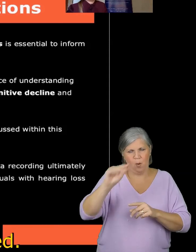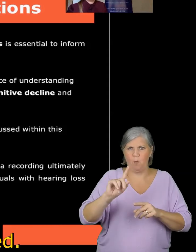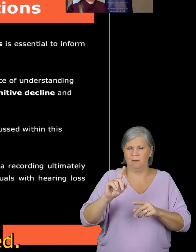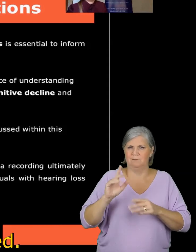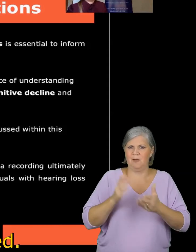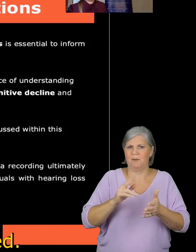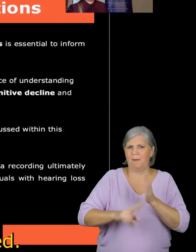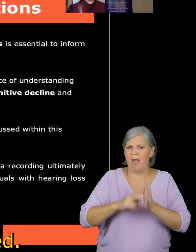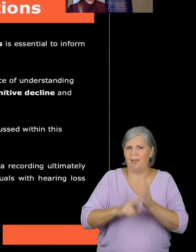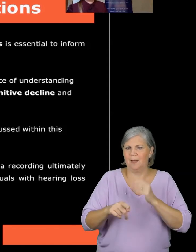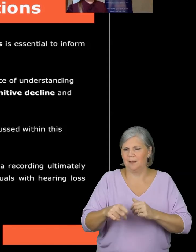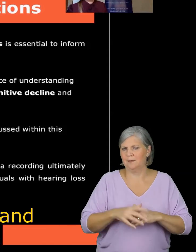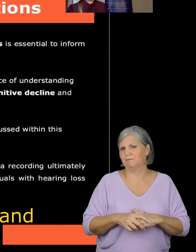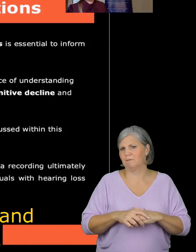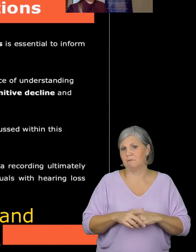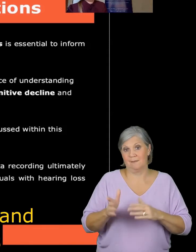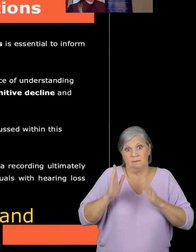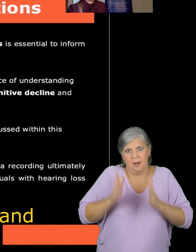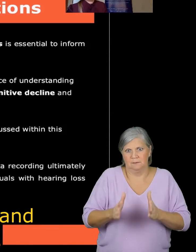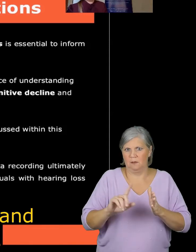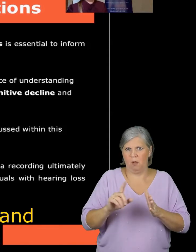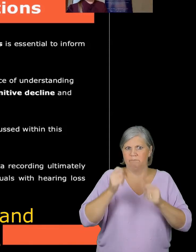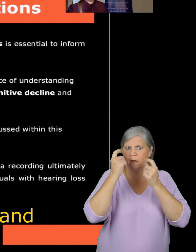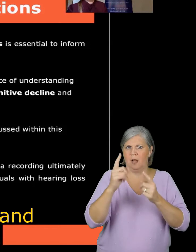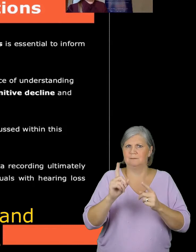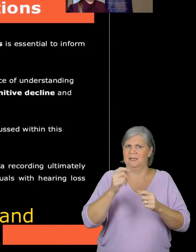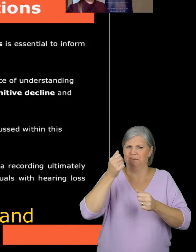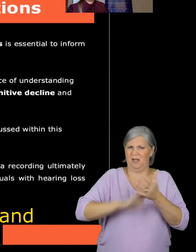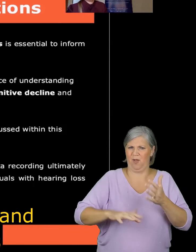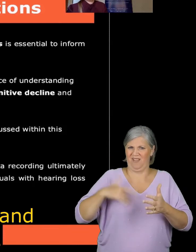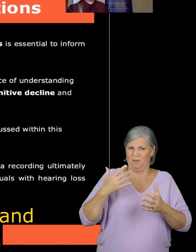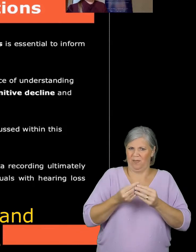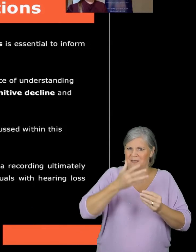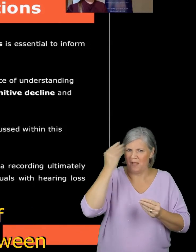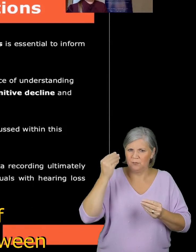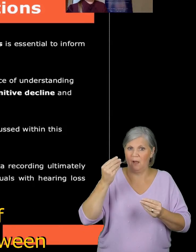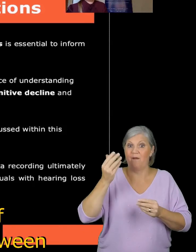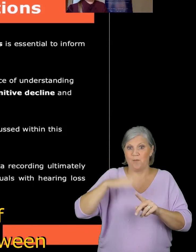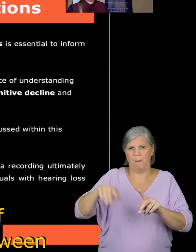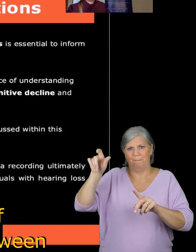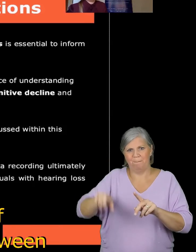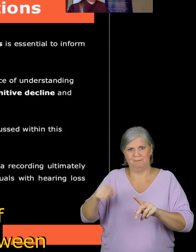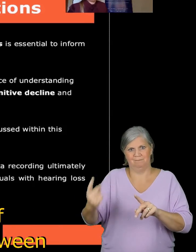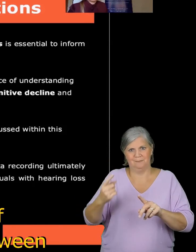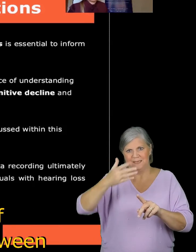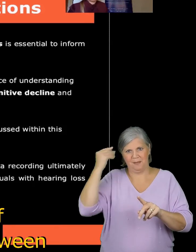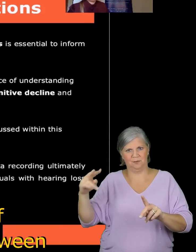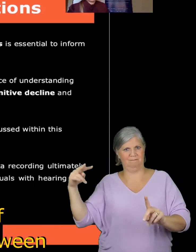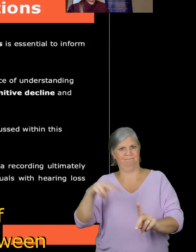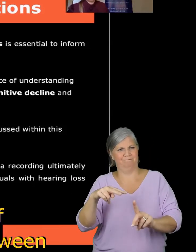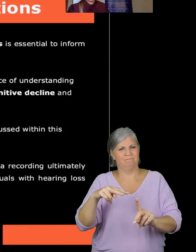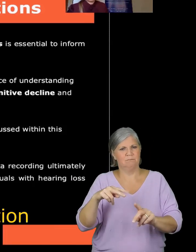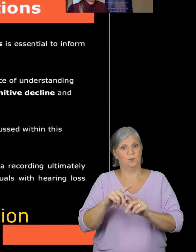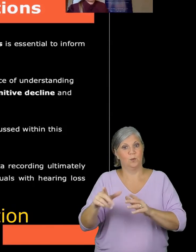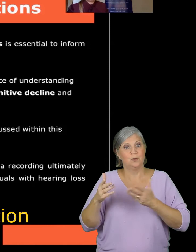appropriately constructed. In addition, both current and future research proposals highlight the importance of understanding the